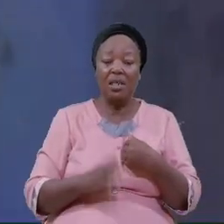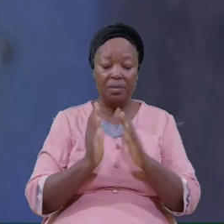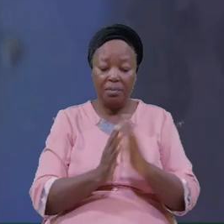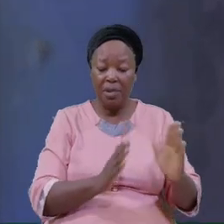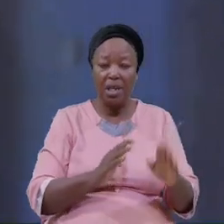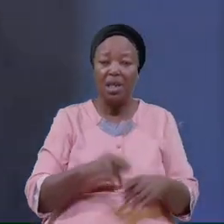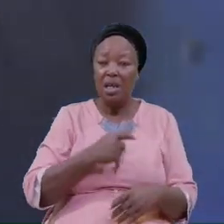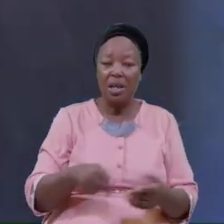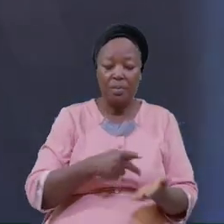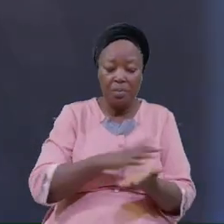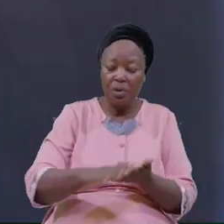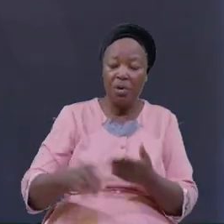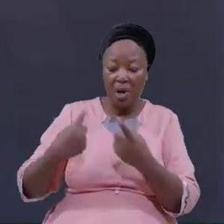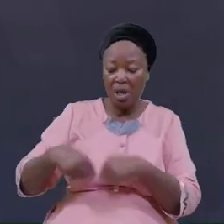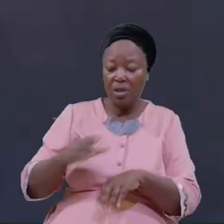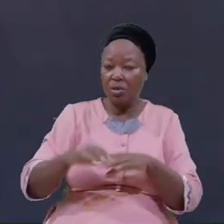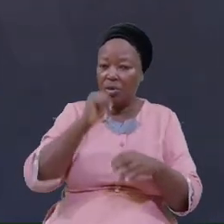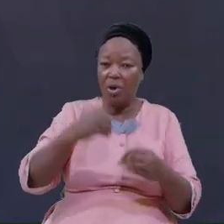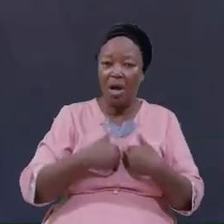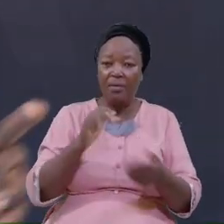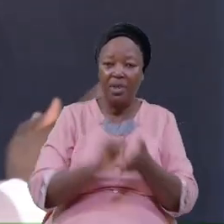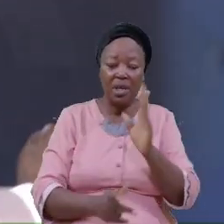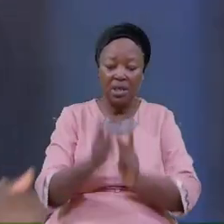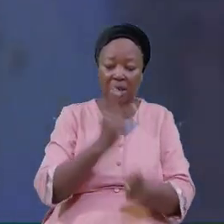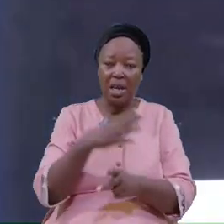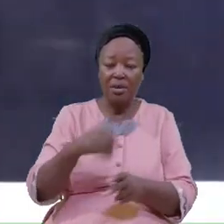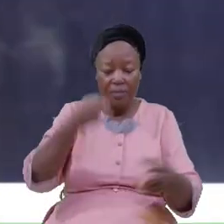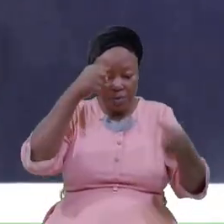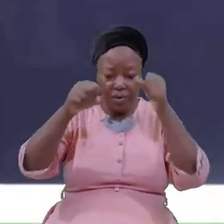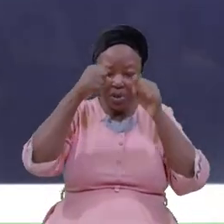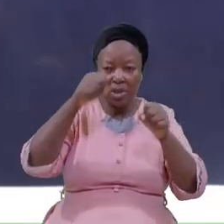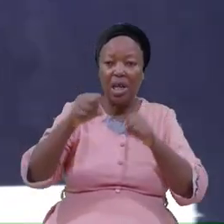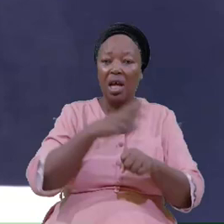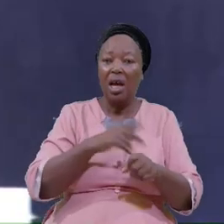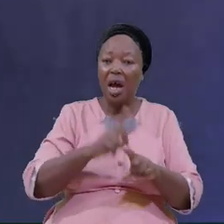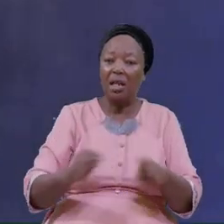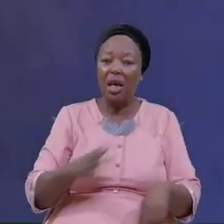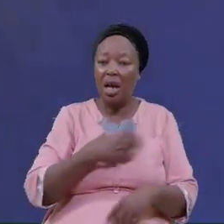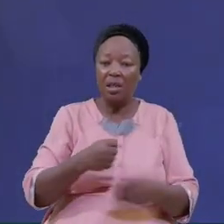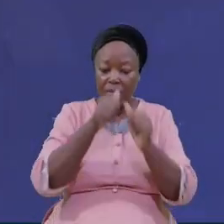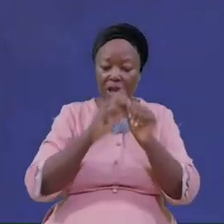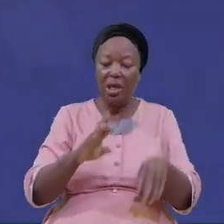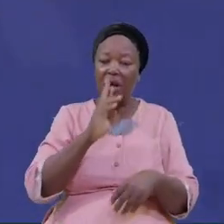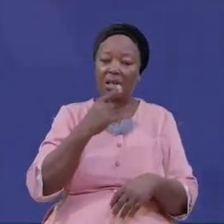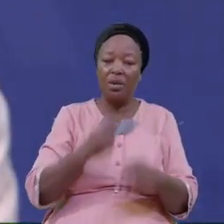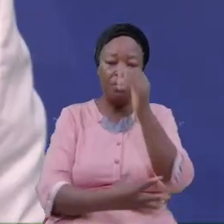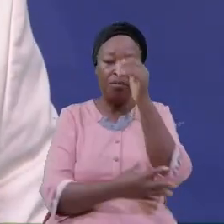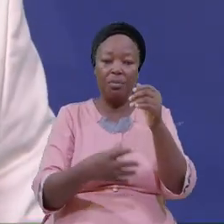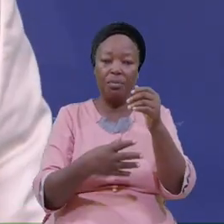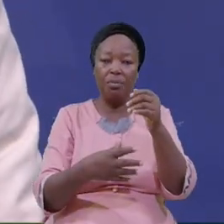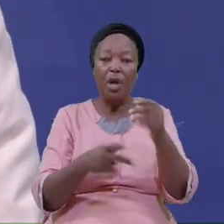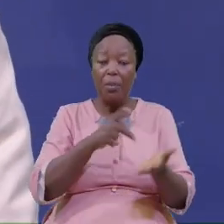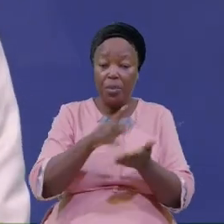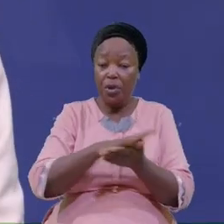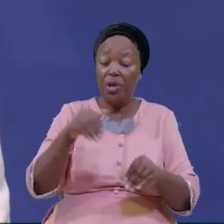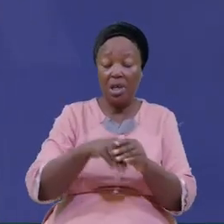not have that kind of covetousness. And blessed are the pure in heart, for they shall see God. Ils